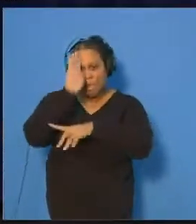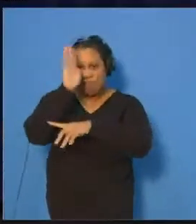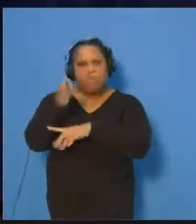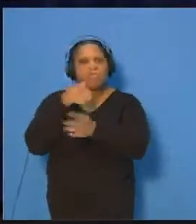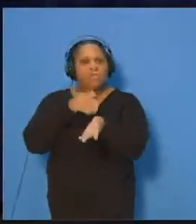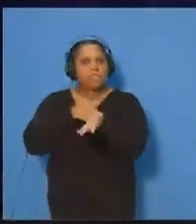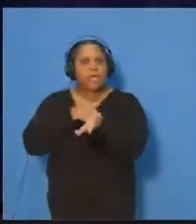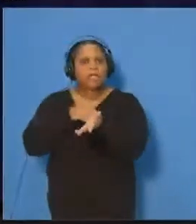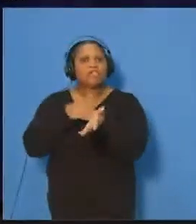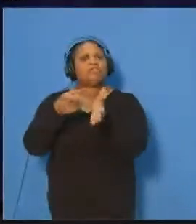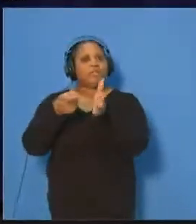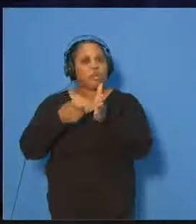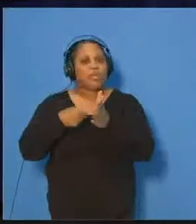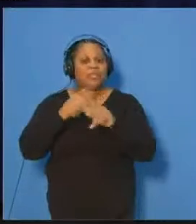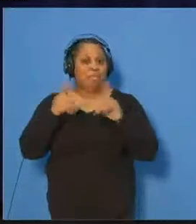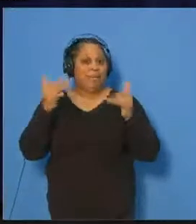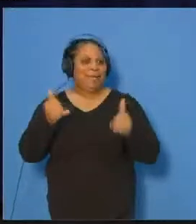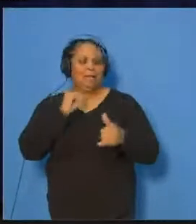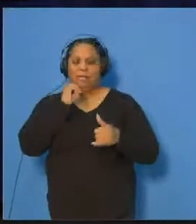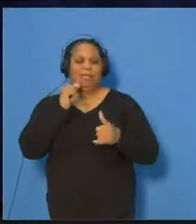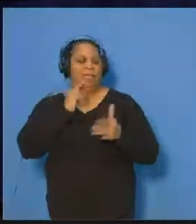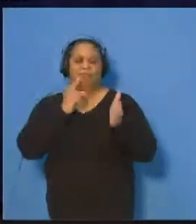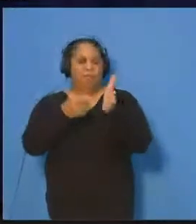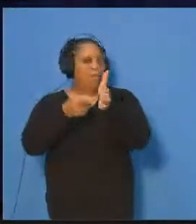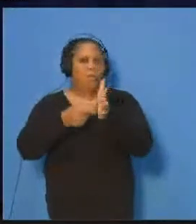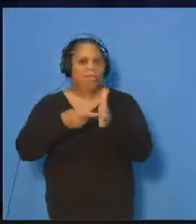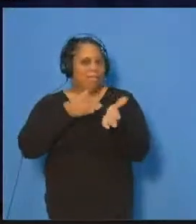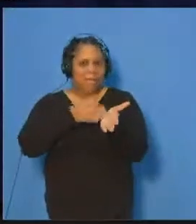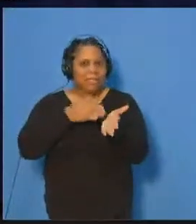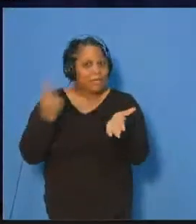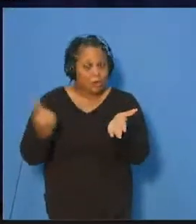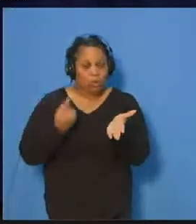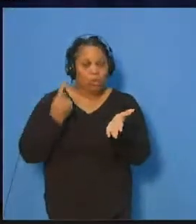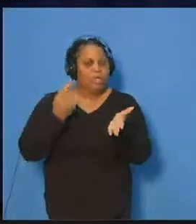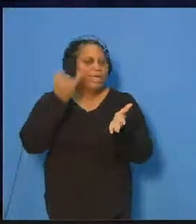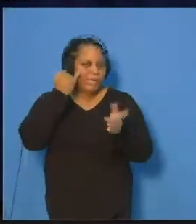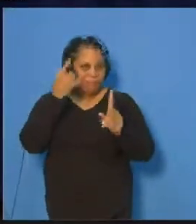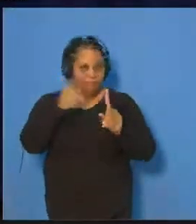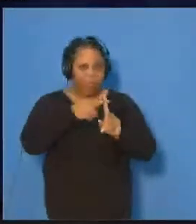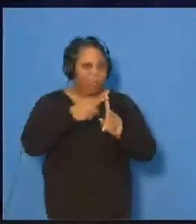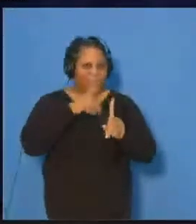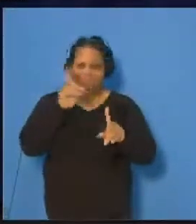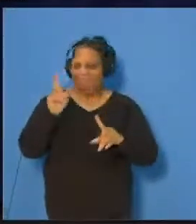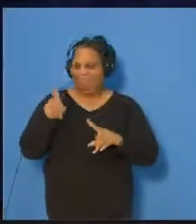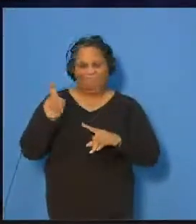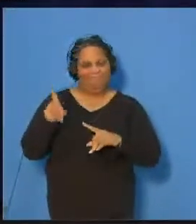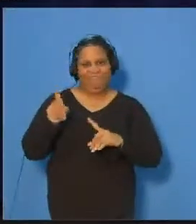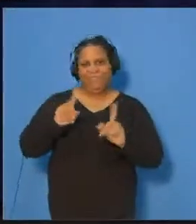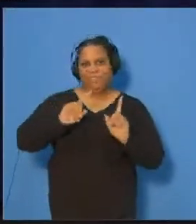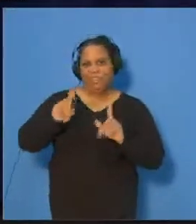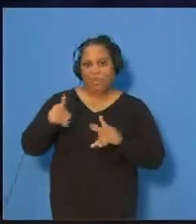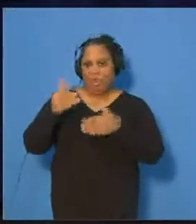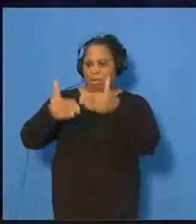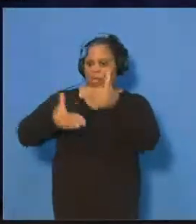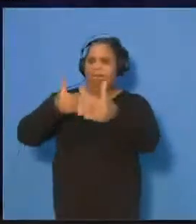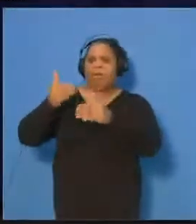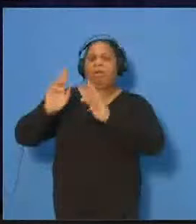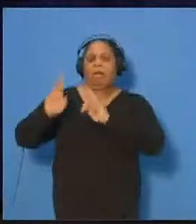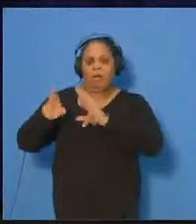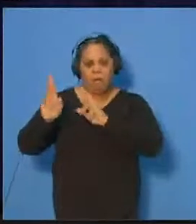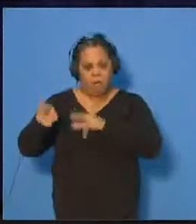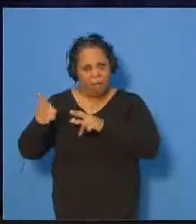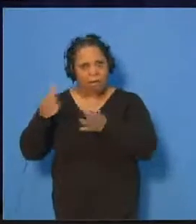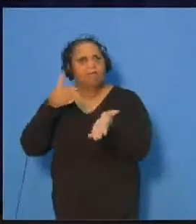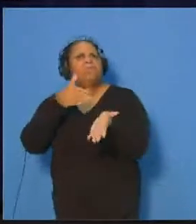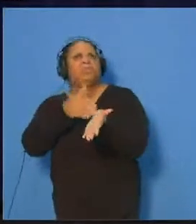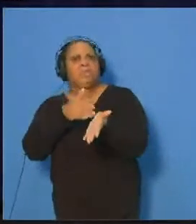now these tests aren't actually being requested by doctors. And unless there's a positive case, there's no need for us to go through that process of reporting to